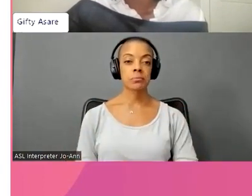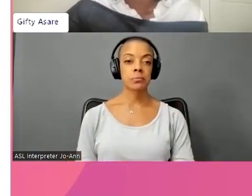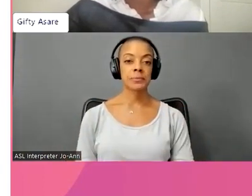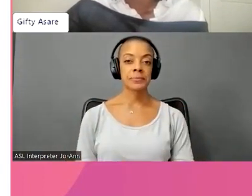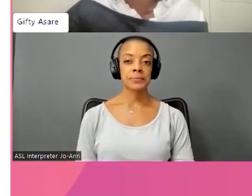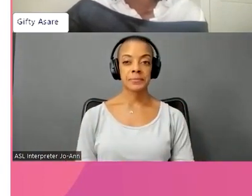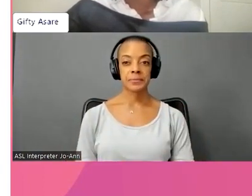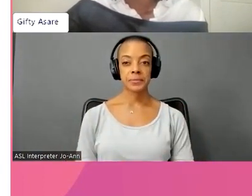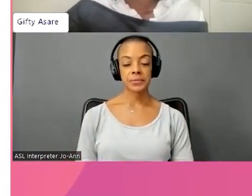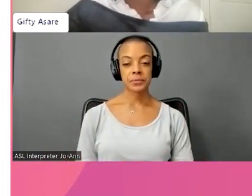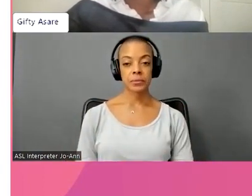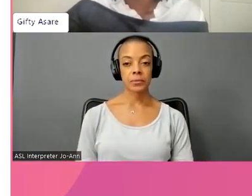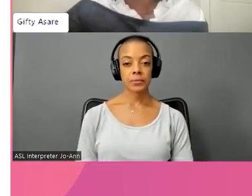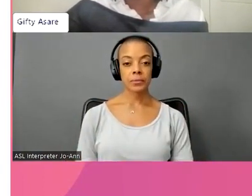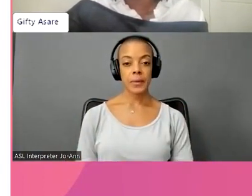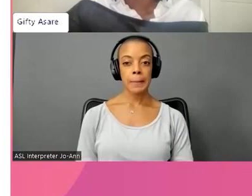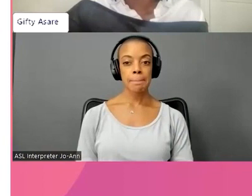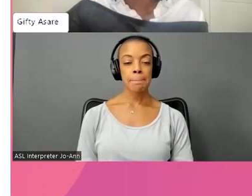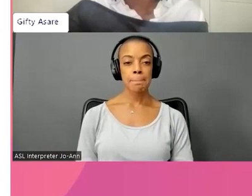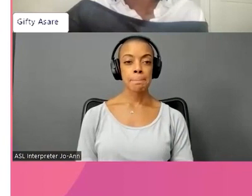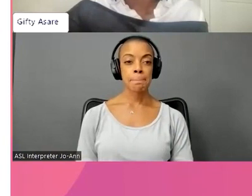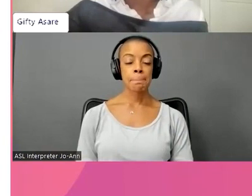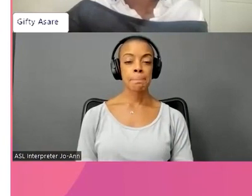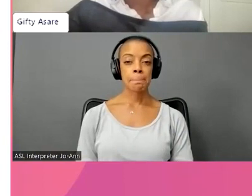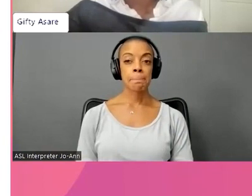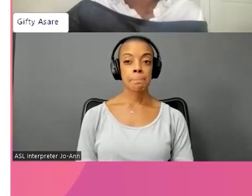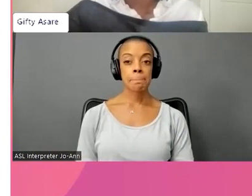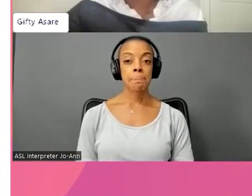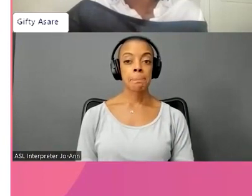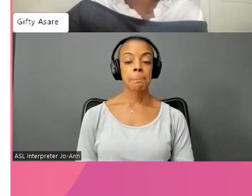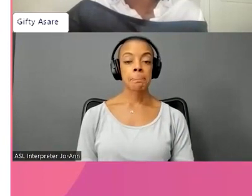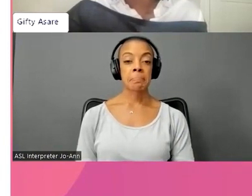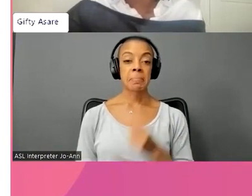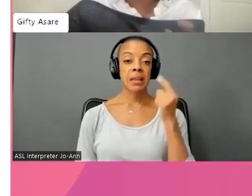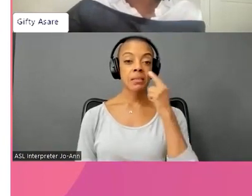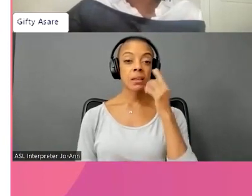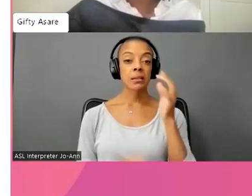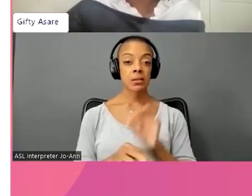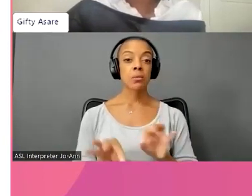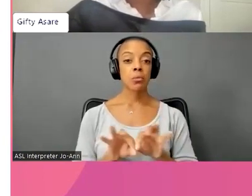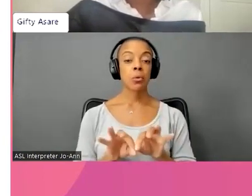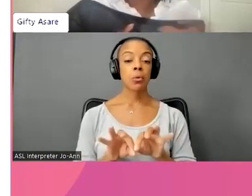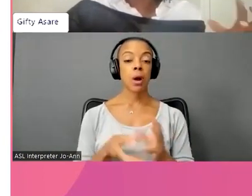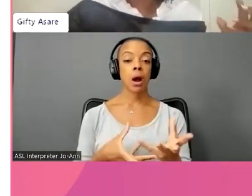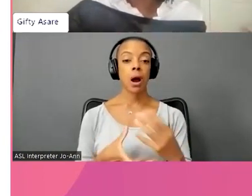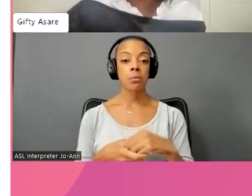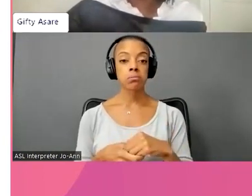think it's important to incorporate the findings